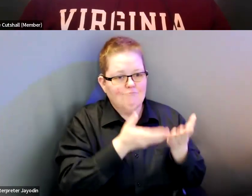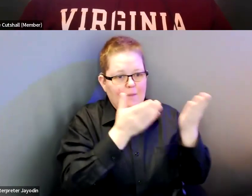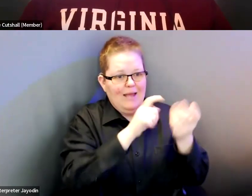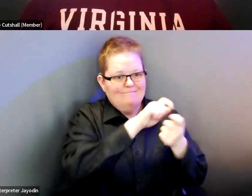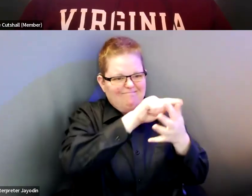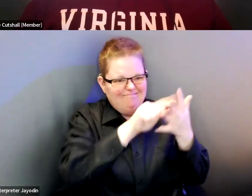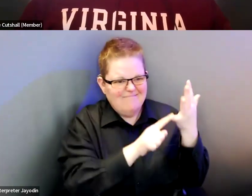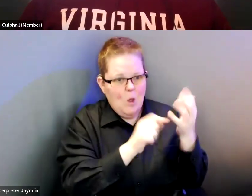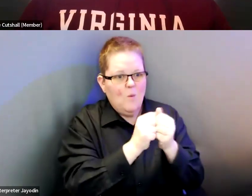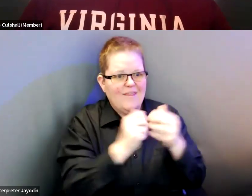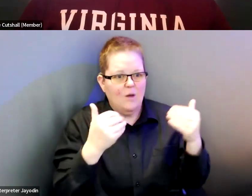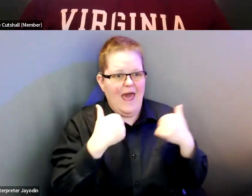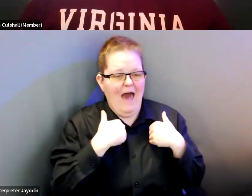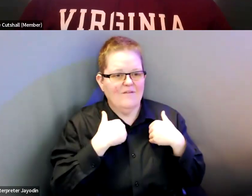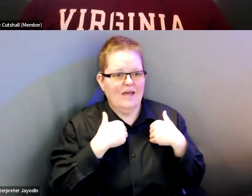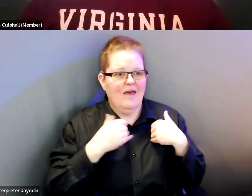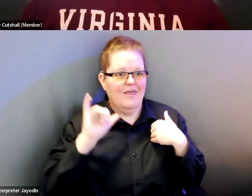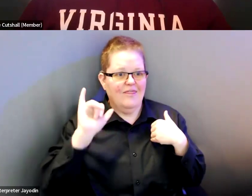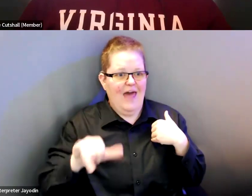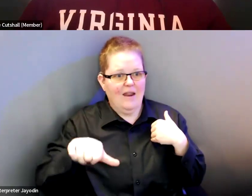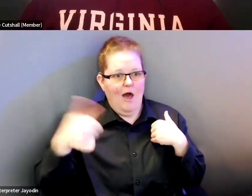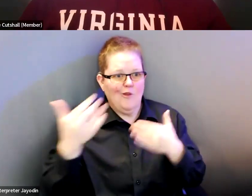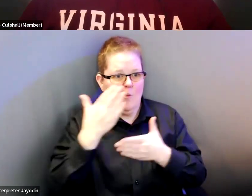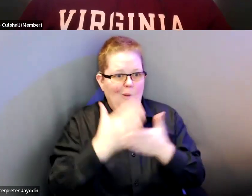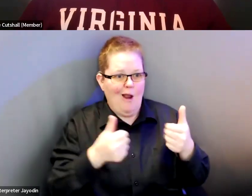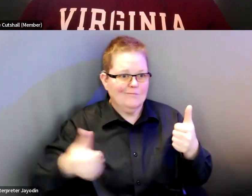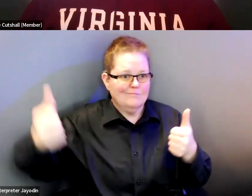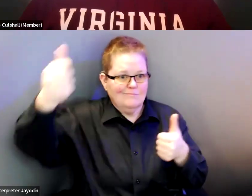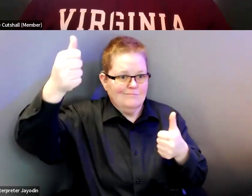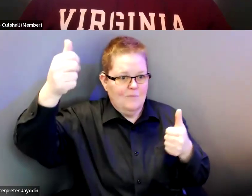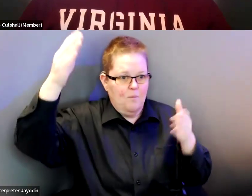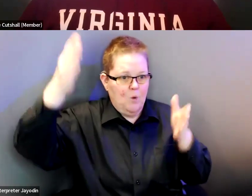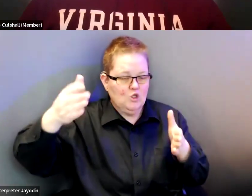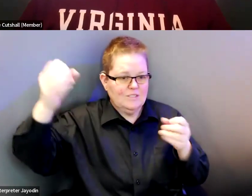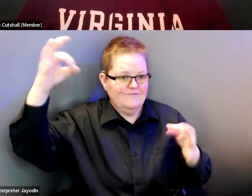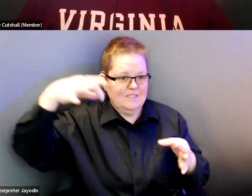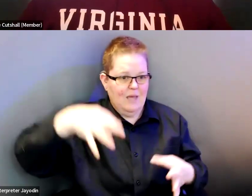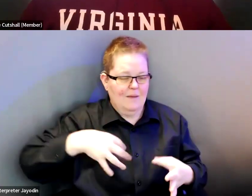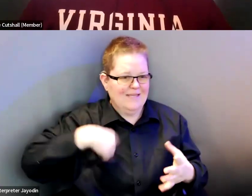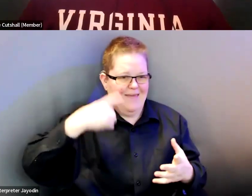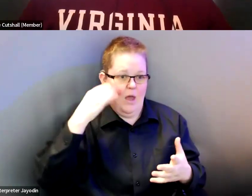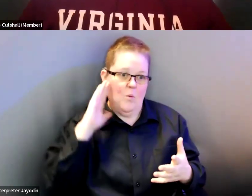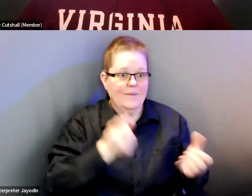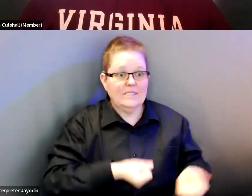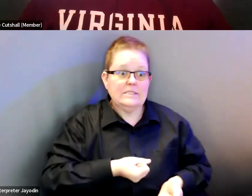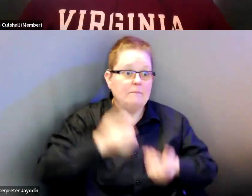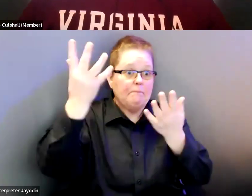having that part of the puzzle in place. Because at that point, I think we're just going to be submitting,